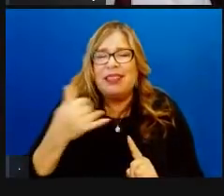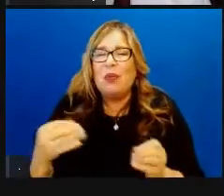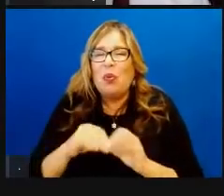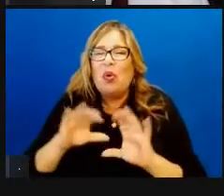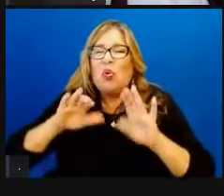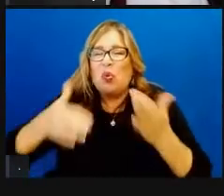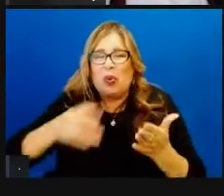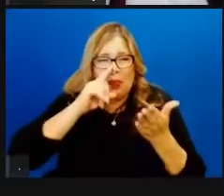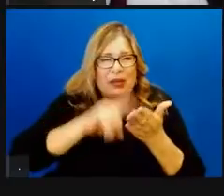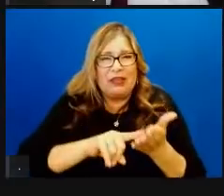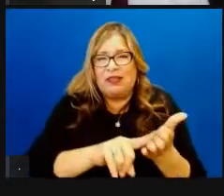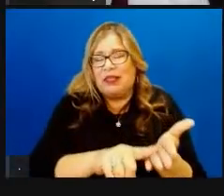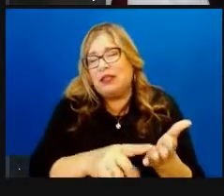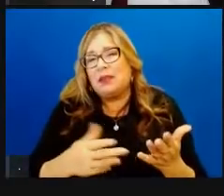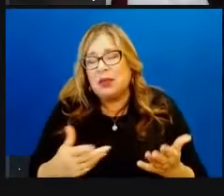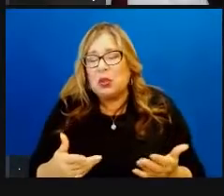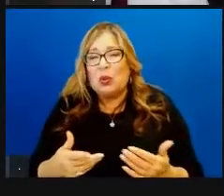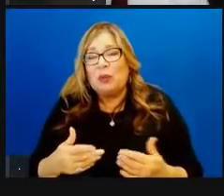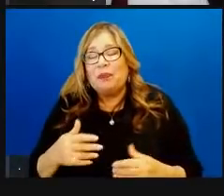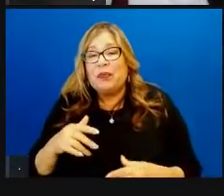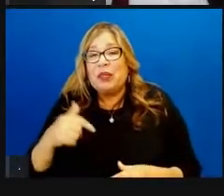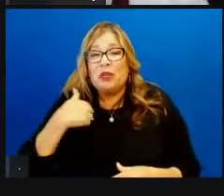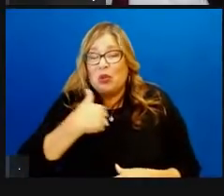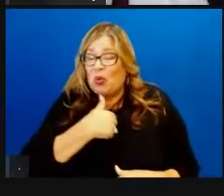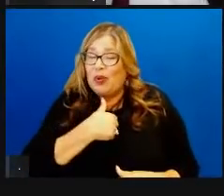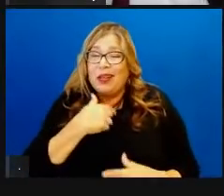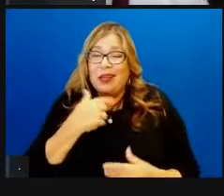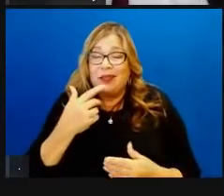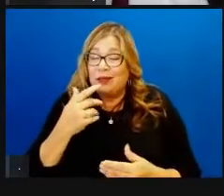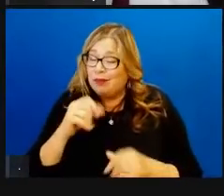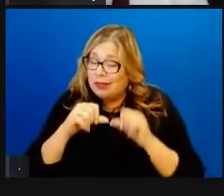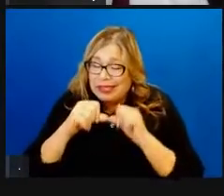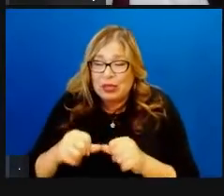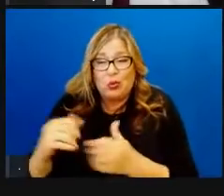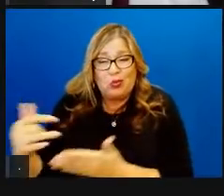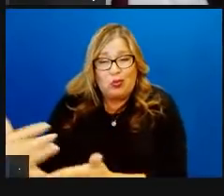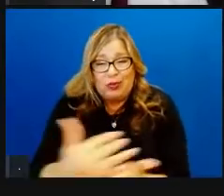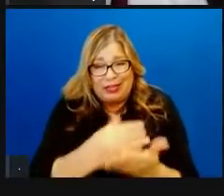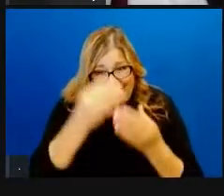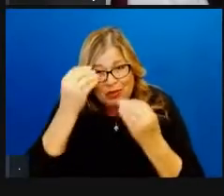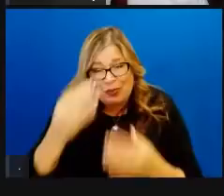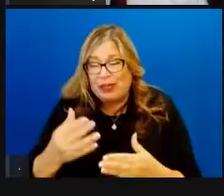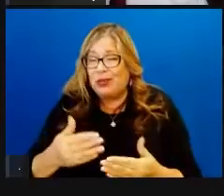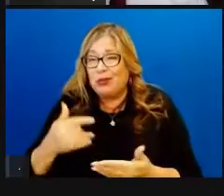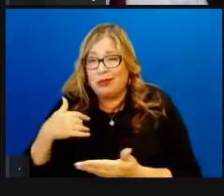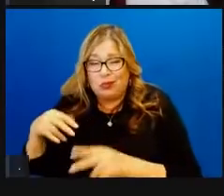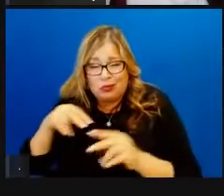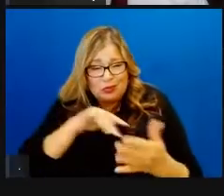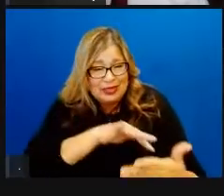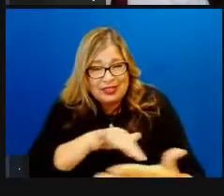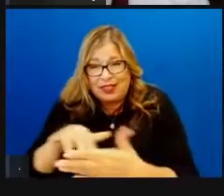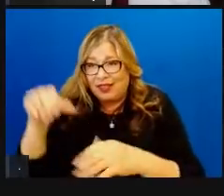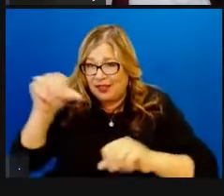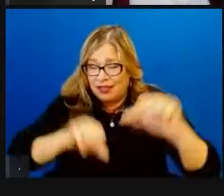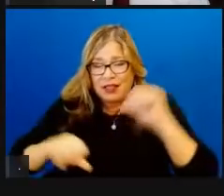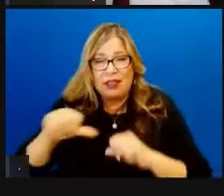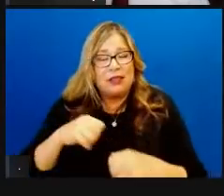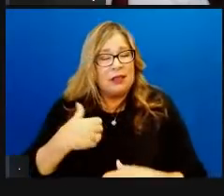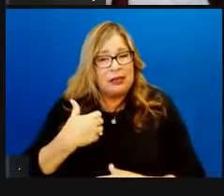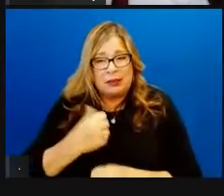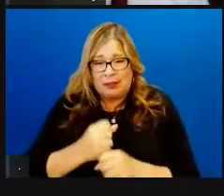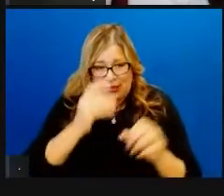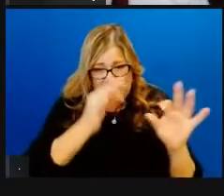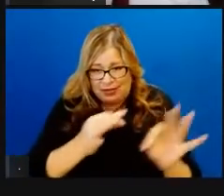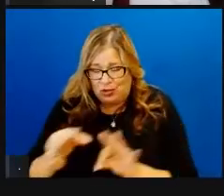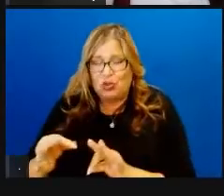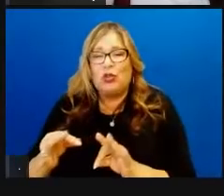only place where we end up. We will continue to move according to the science, according to the information we have, to